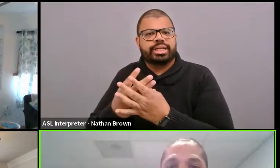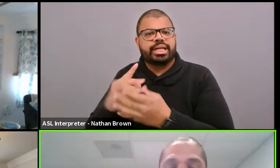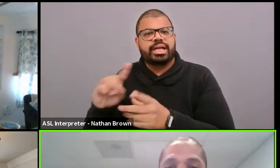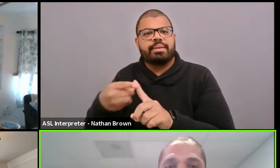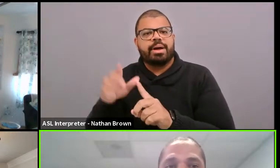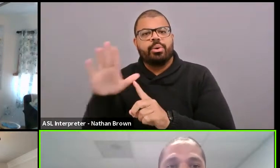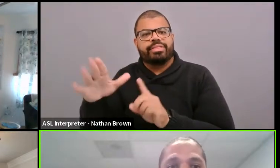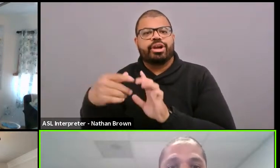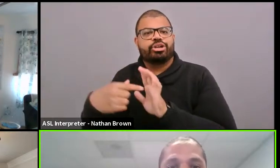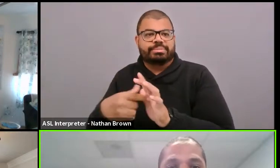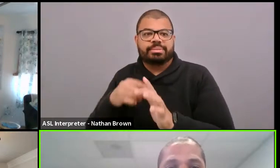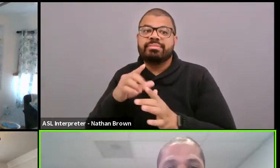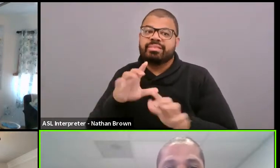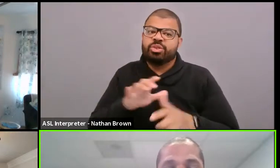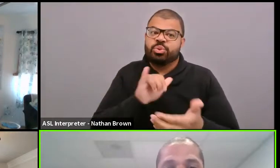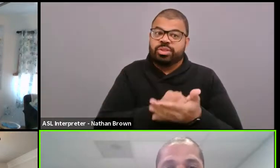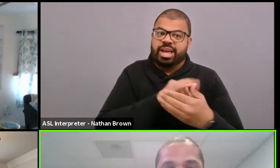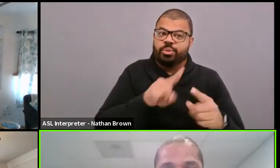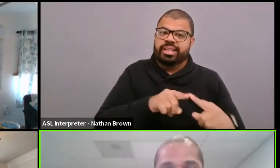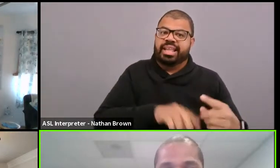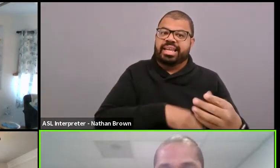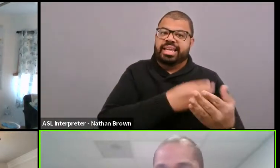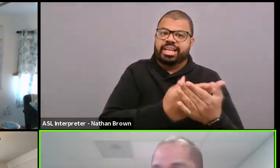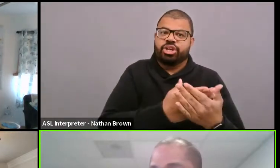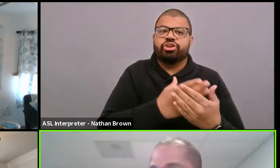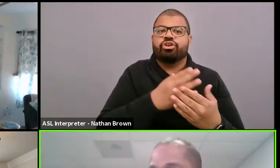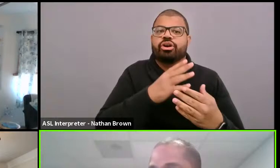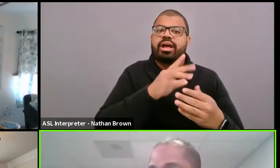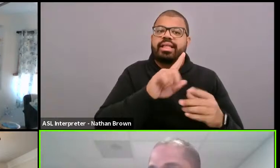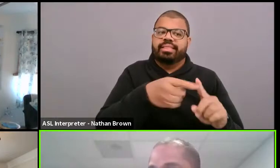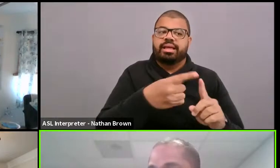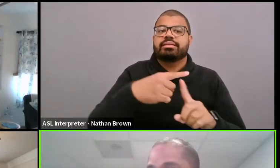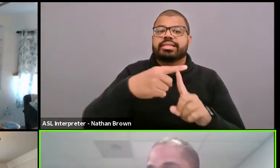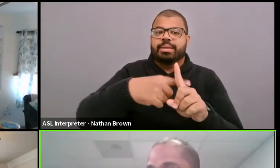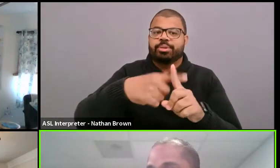and as soon as they get here, they have the temperature measure.